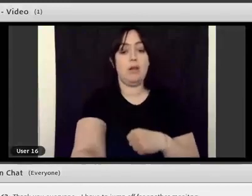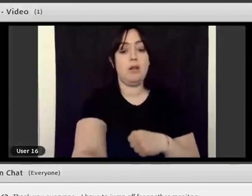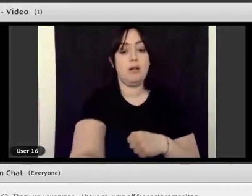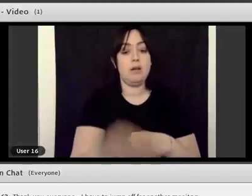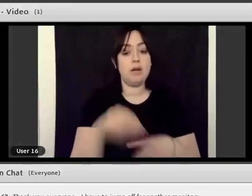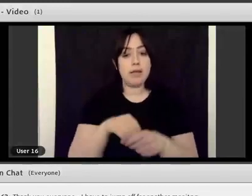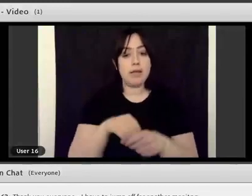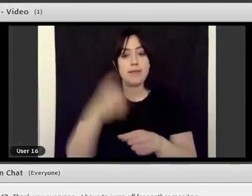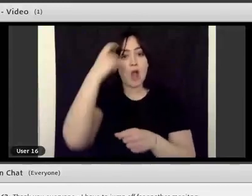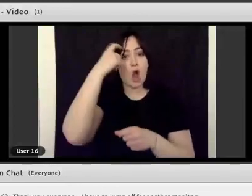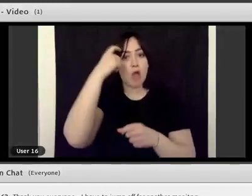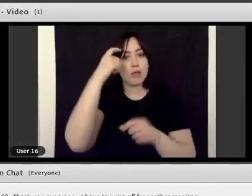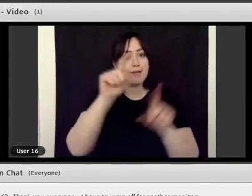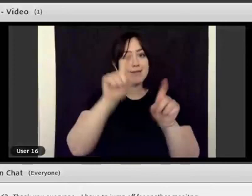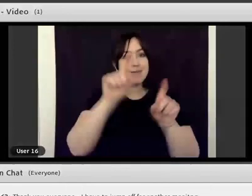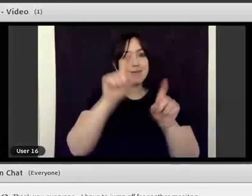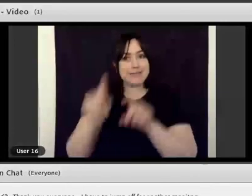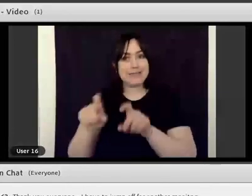cognitive testing